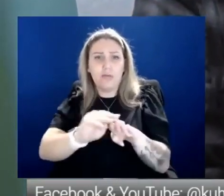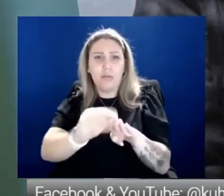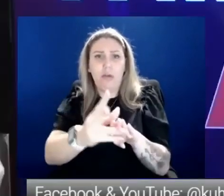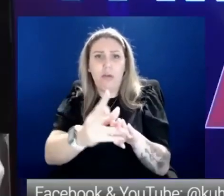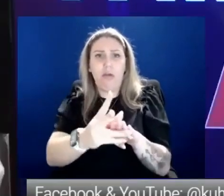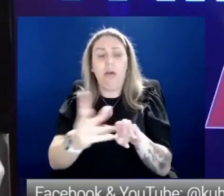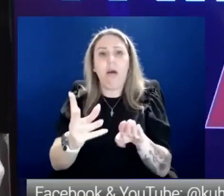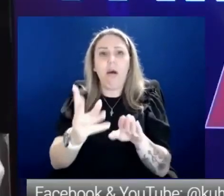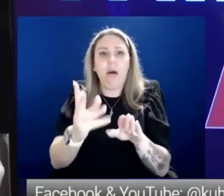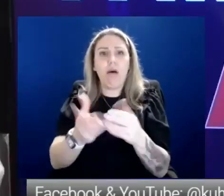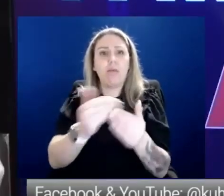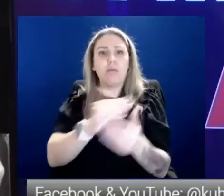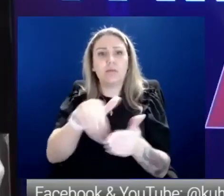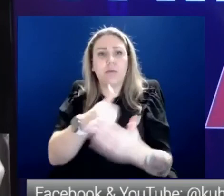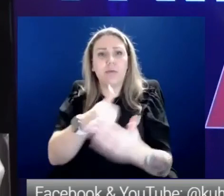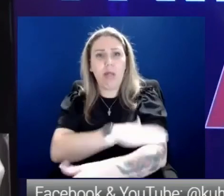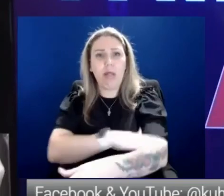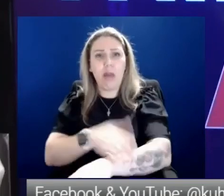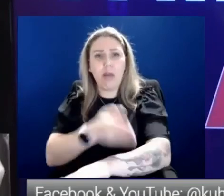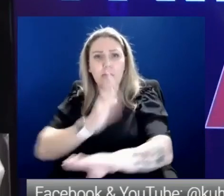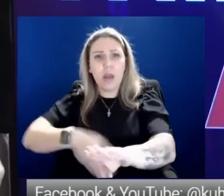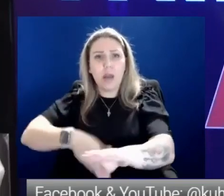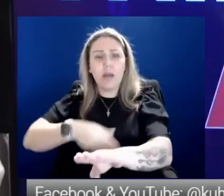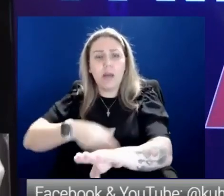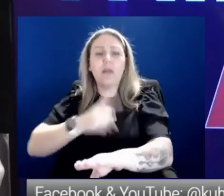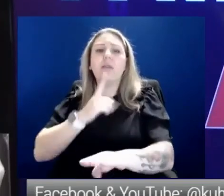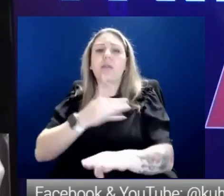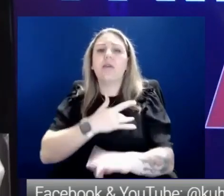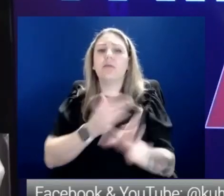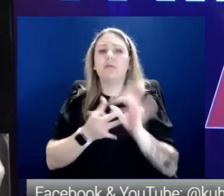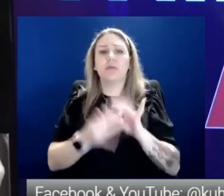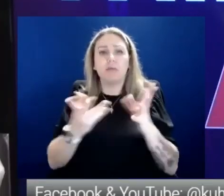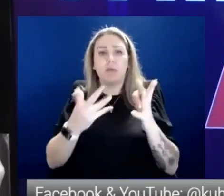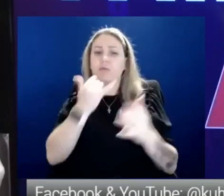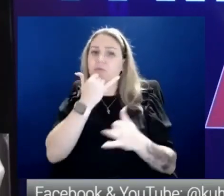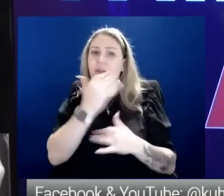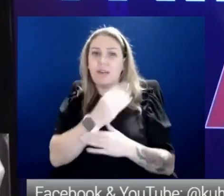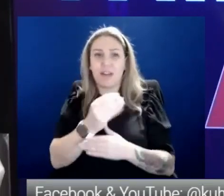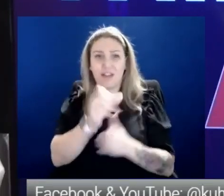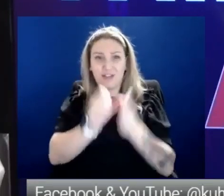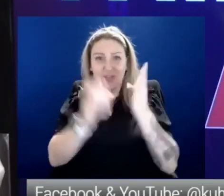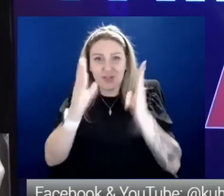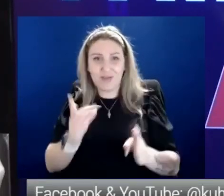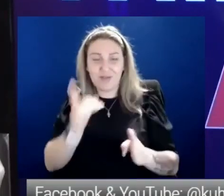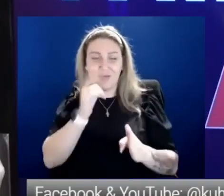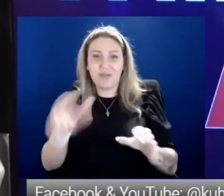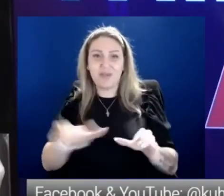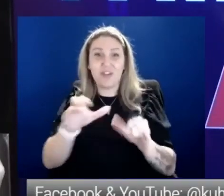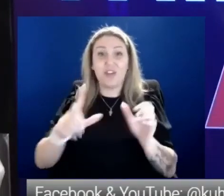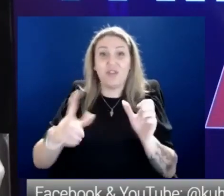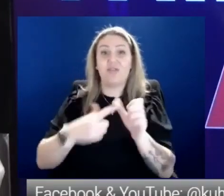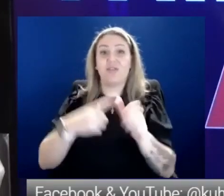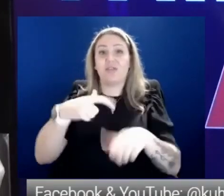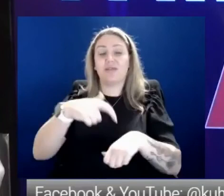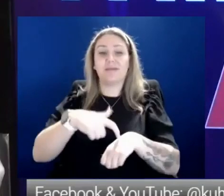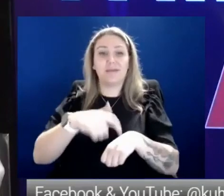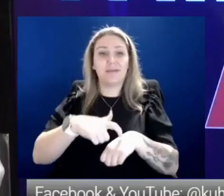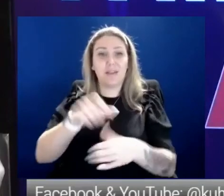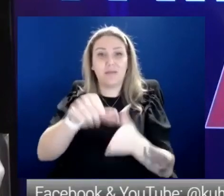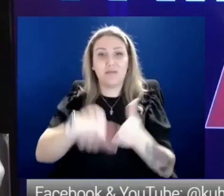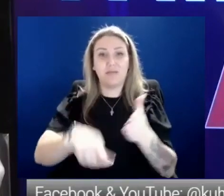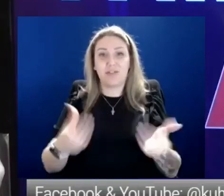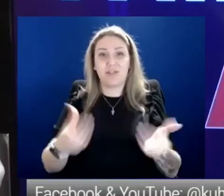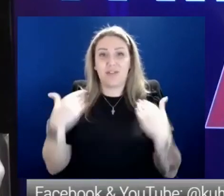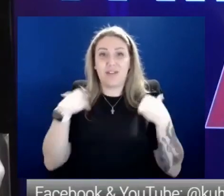going to tell you about the heart connection to what went wrong and the surgeon who performed the first-time procedure here at the health system that saved his